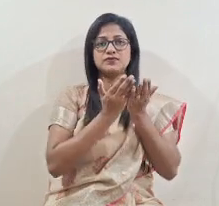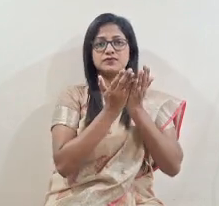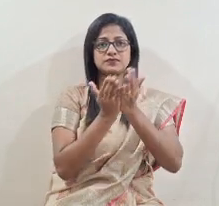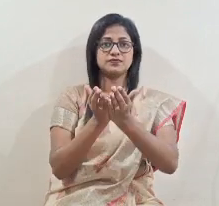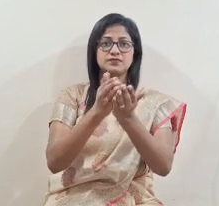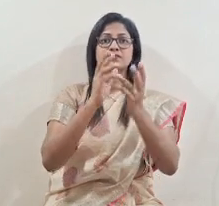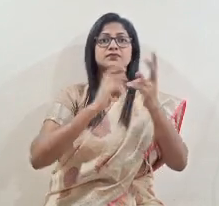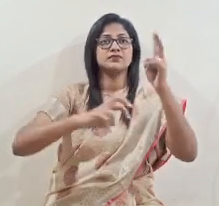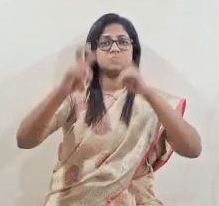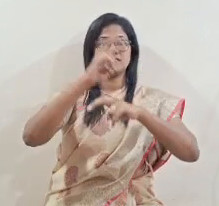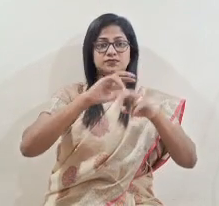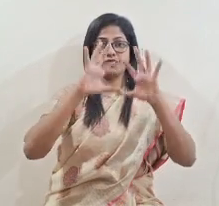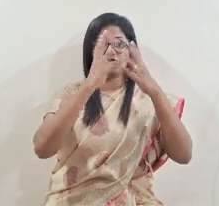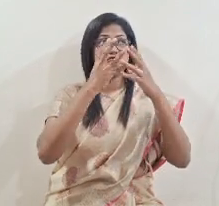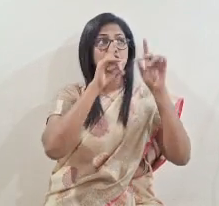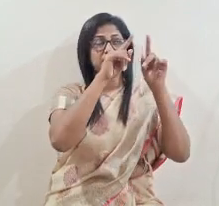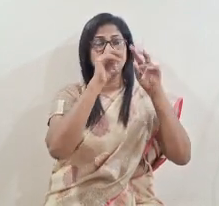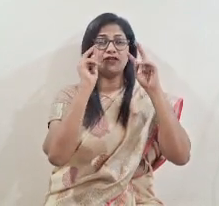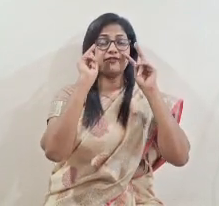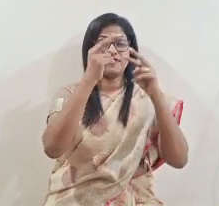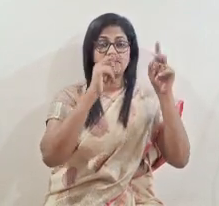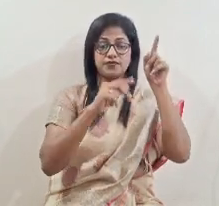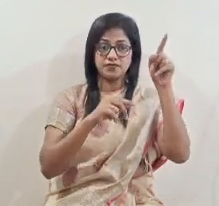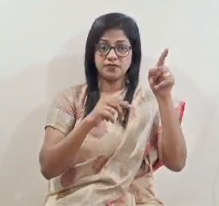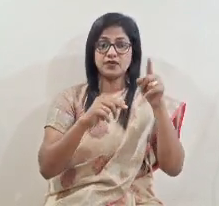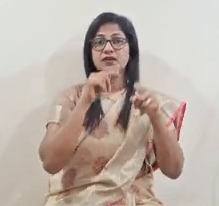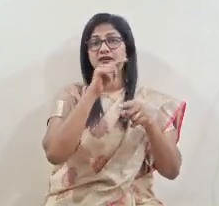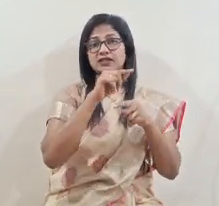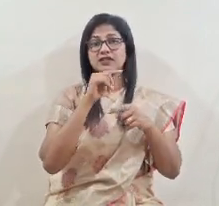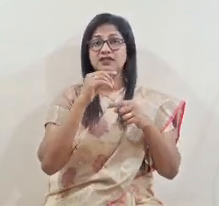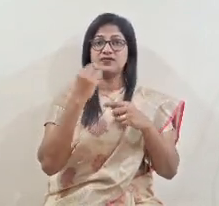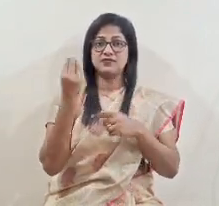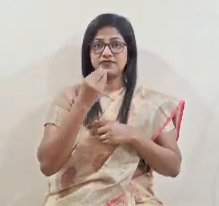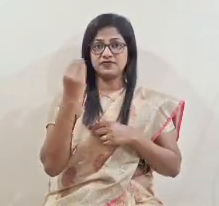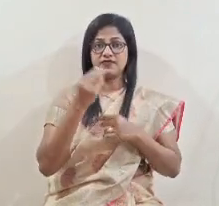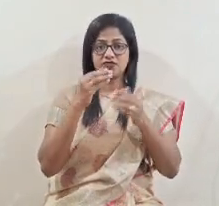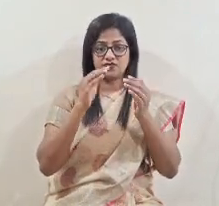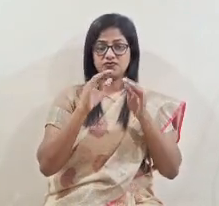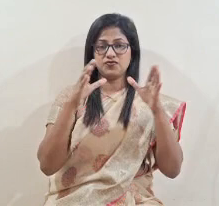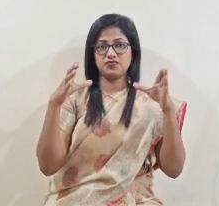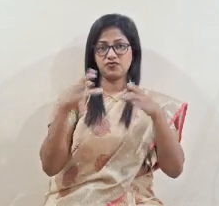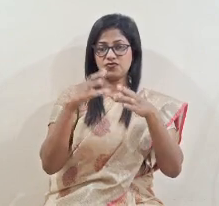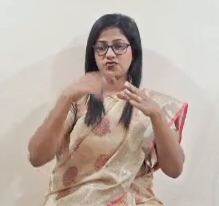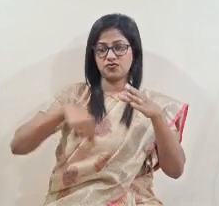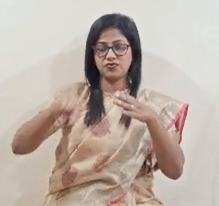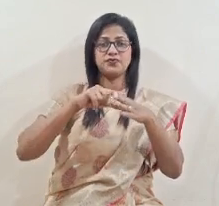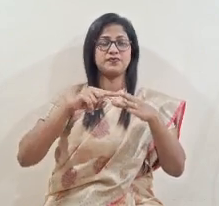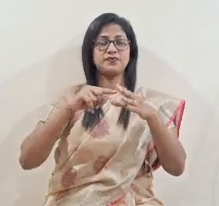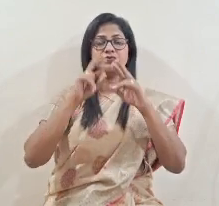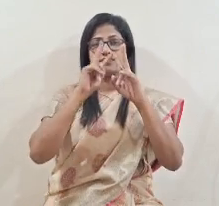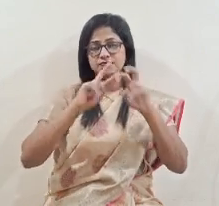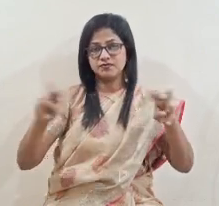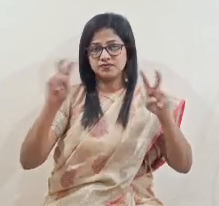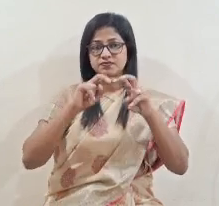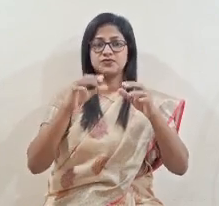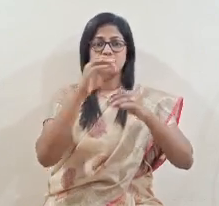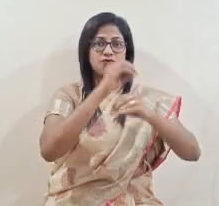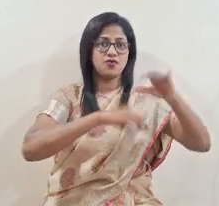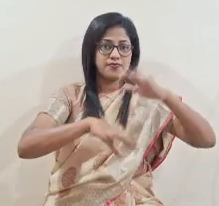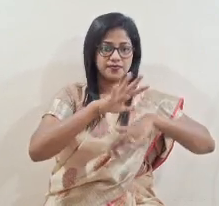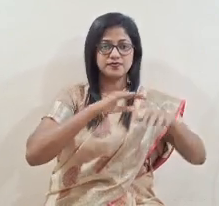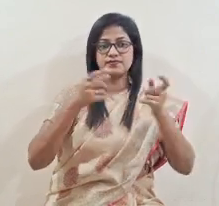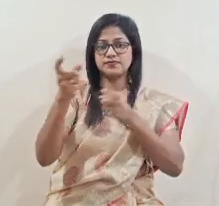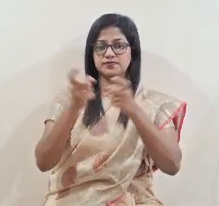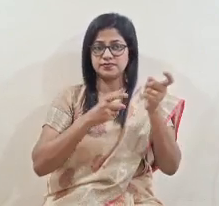centric, on the global perspective, there are few. It only addresses to the few sectors of the research, that is operations,